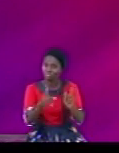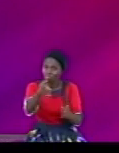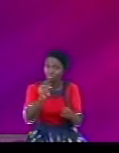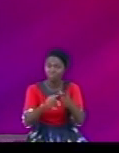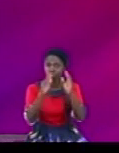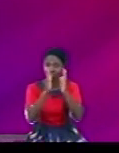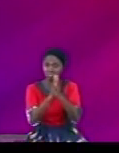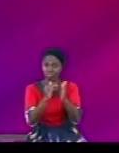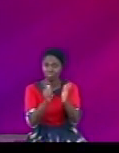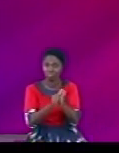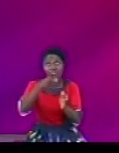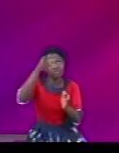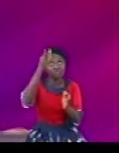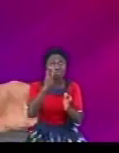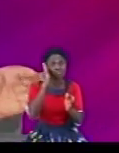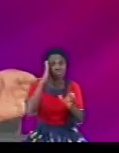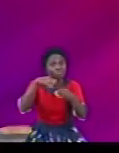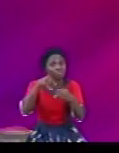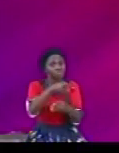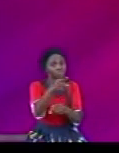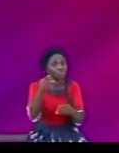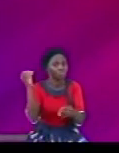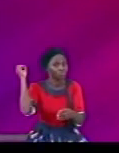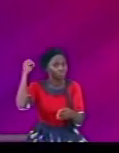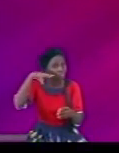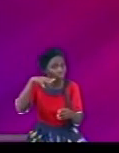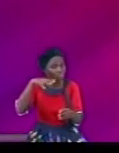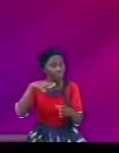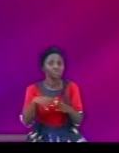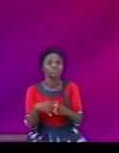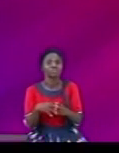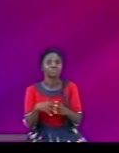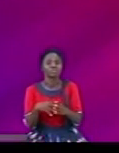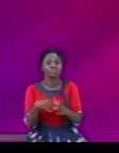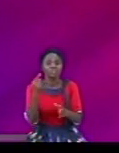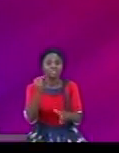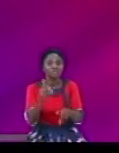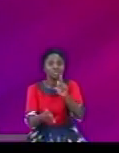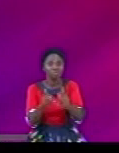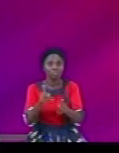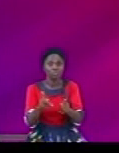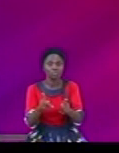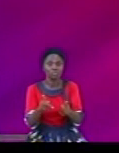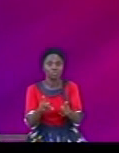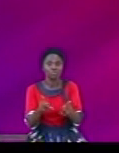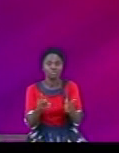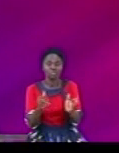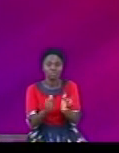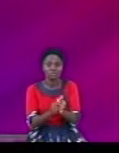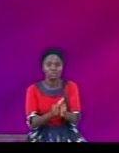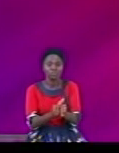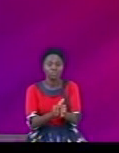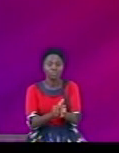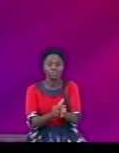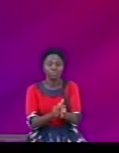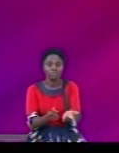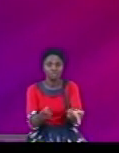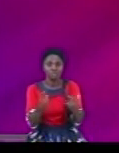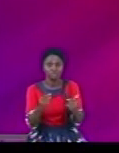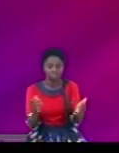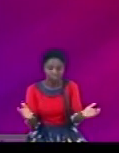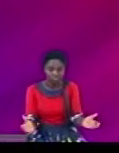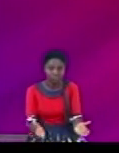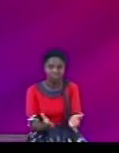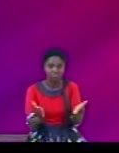came because they were light. They were being tossed to and fro. The people admonished them fervently, but not for